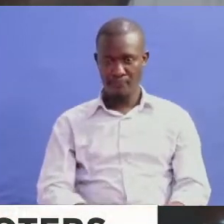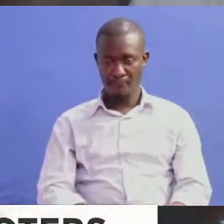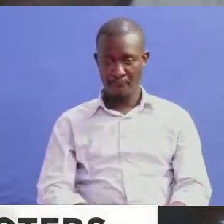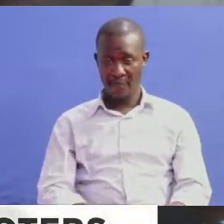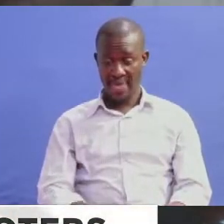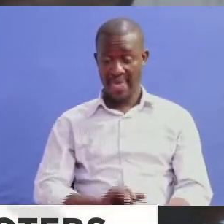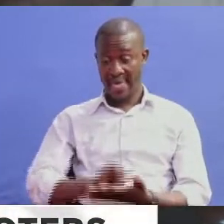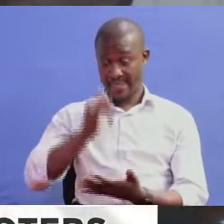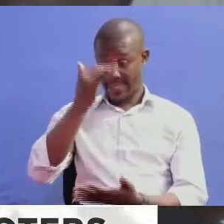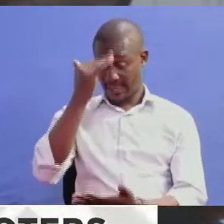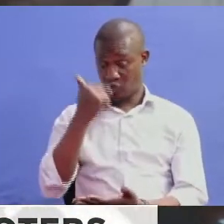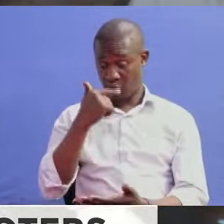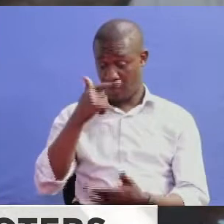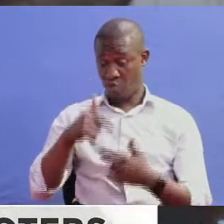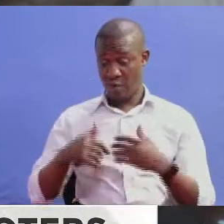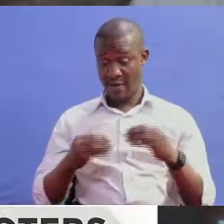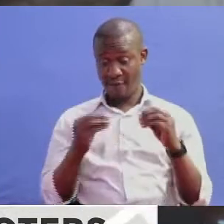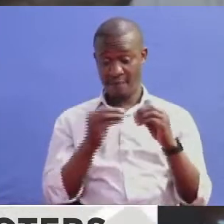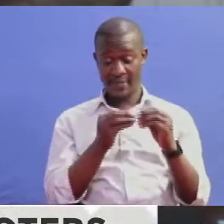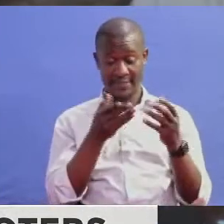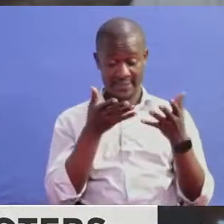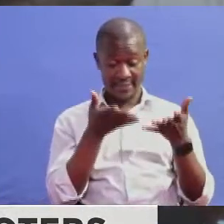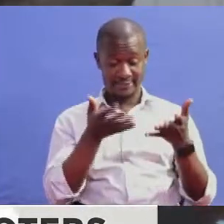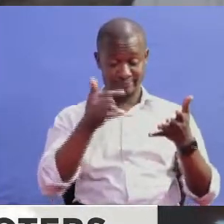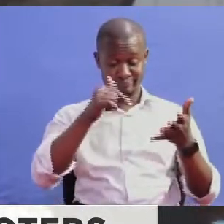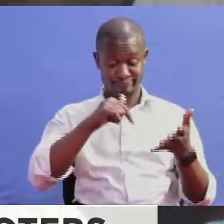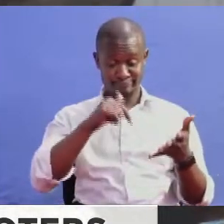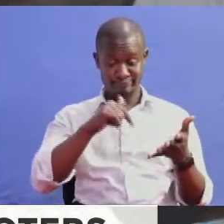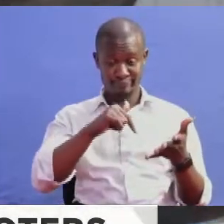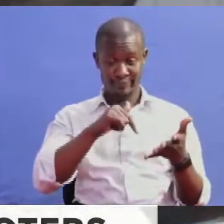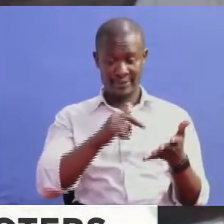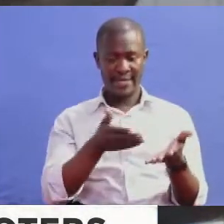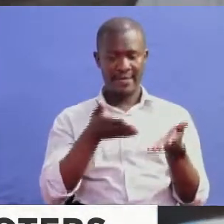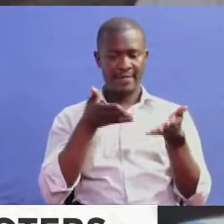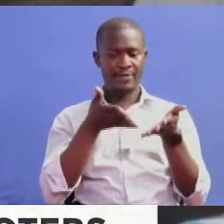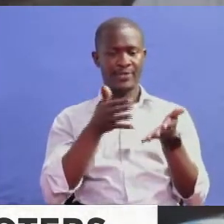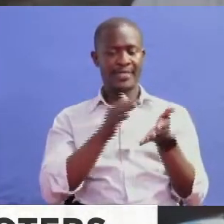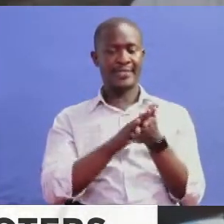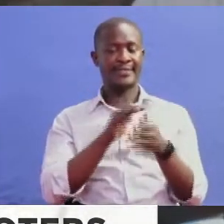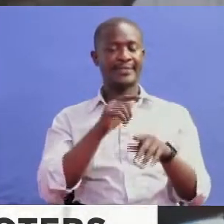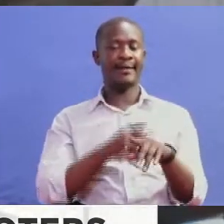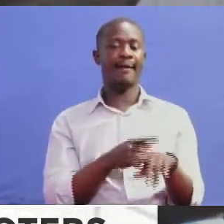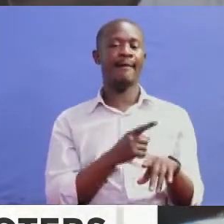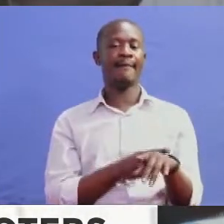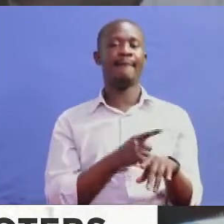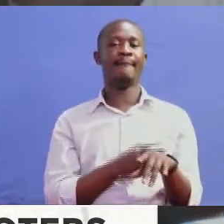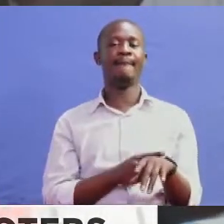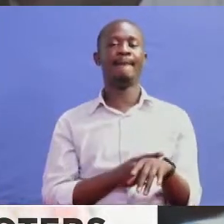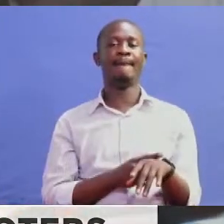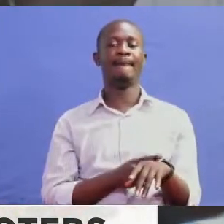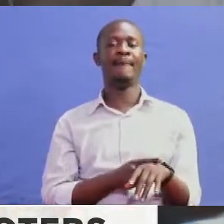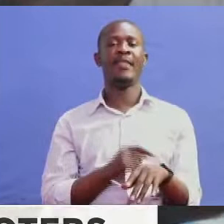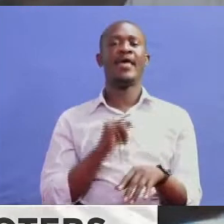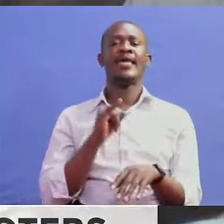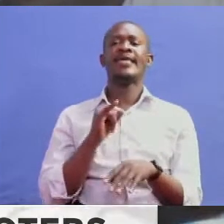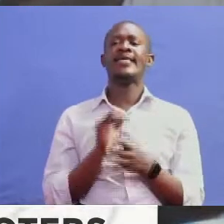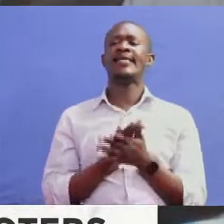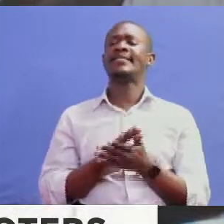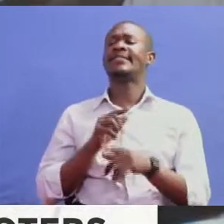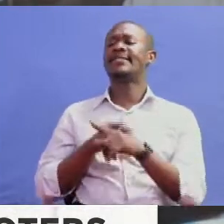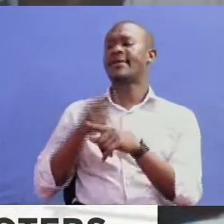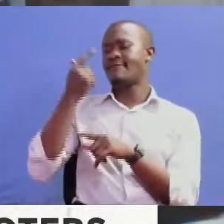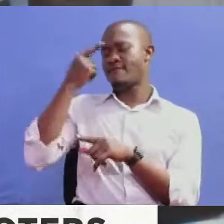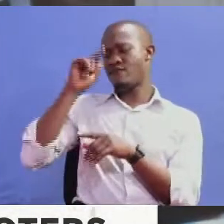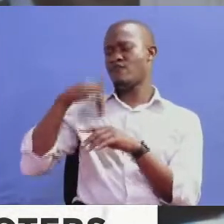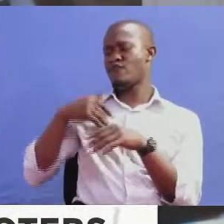Na ndio sababu hiyo tumekutana hapa leo. This moment is a moment of a